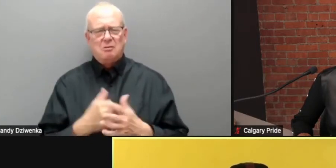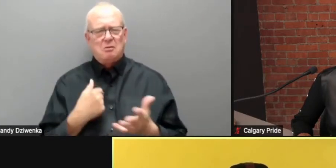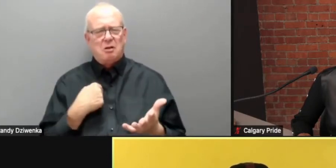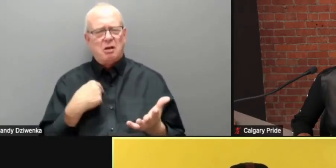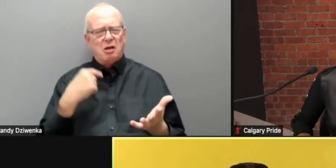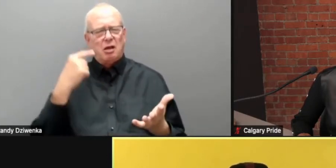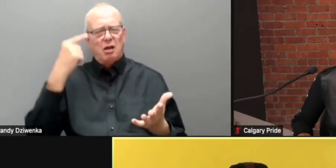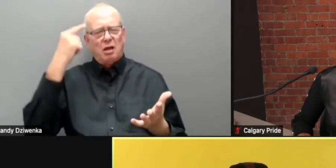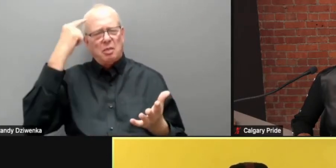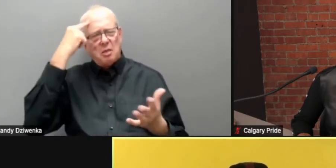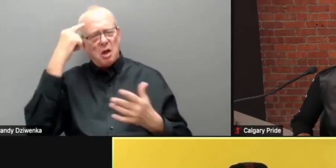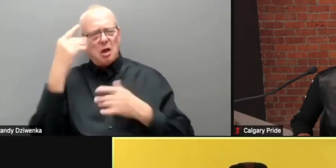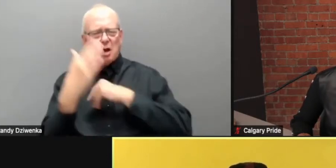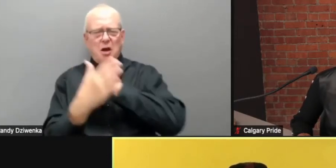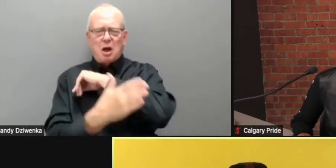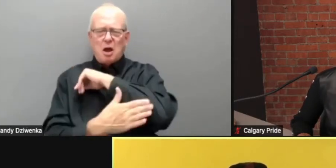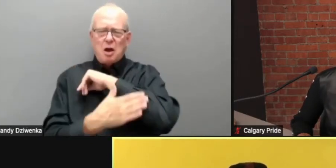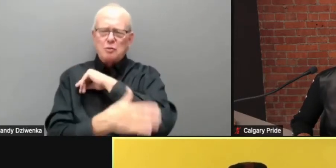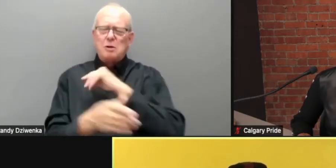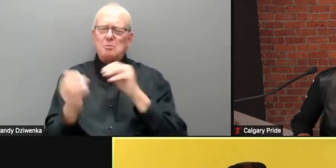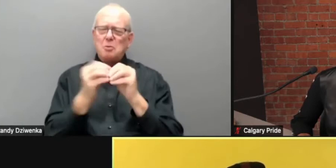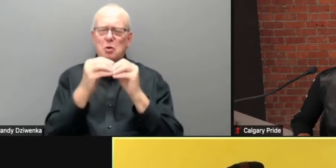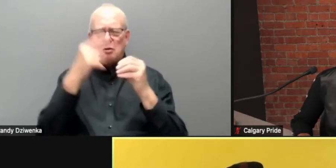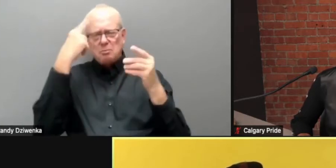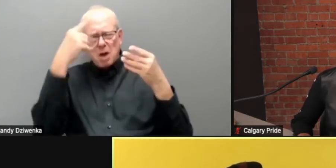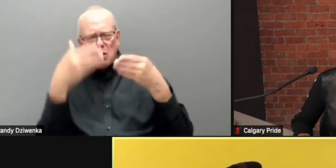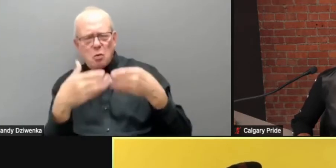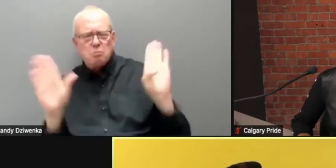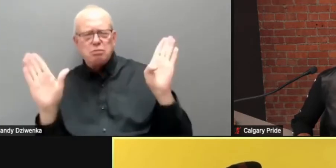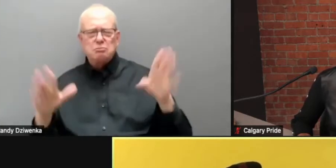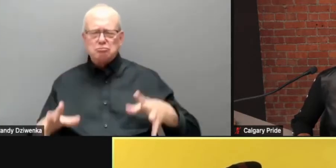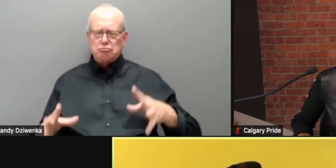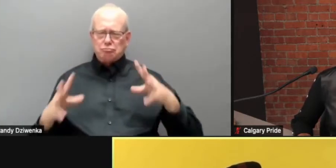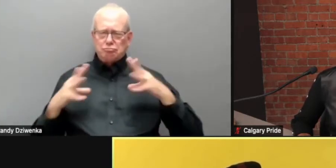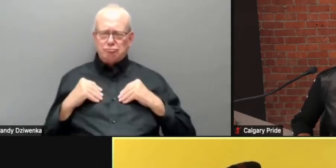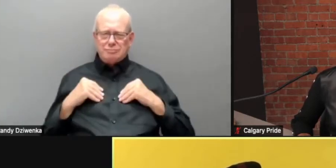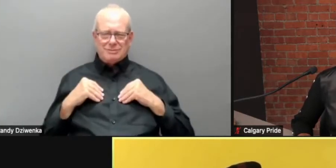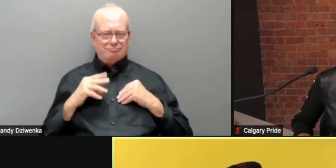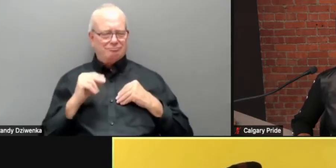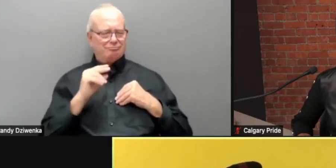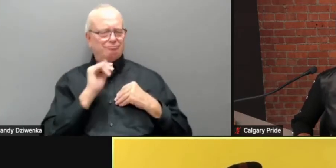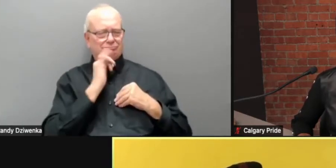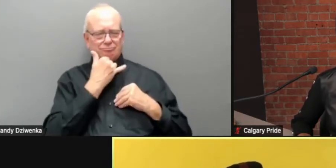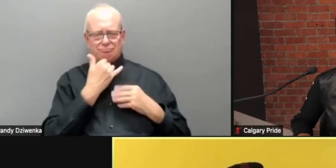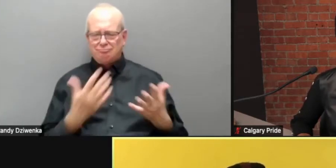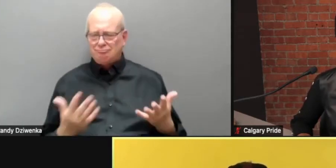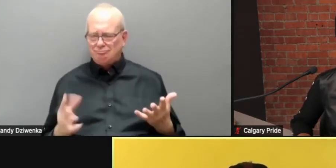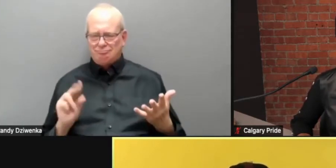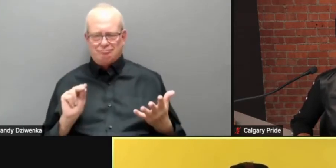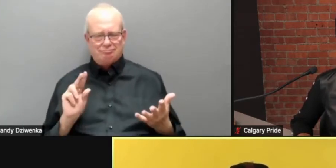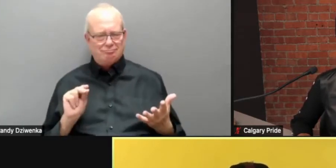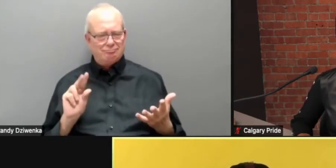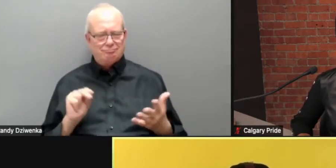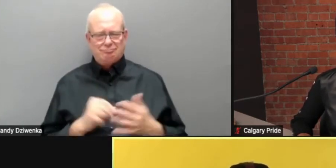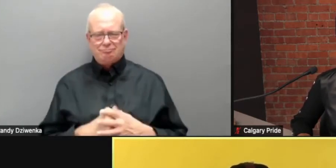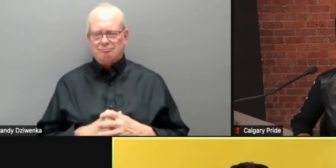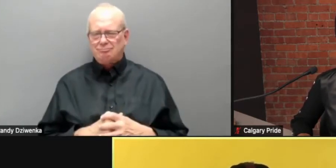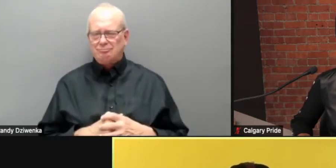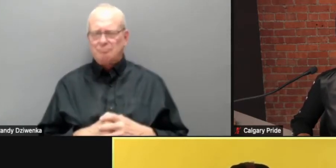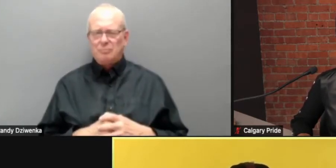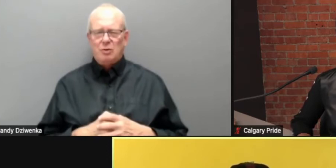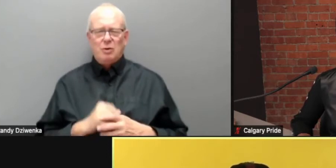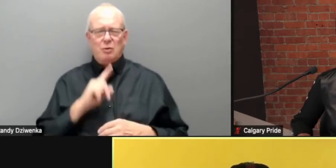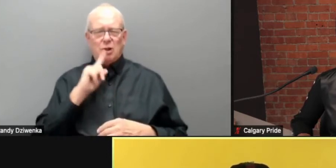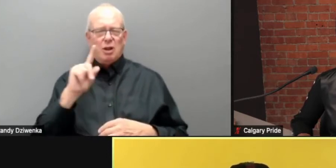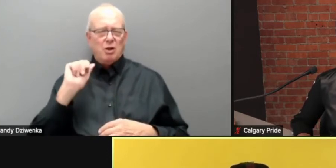is violence there. So we have to. I think what we all need to do is we need to unite. That's very